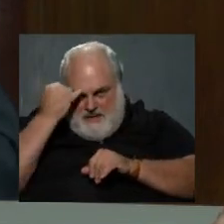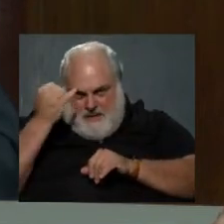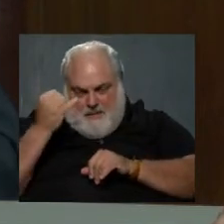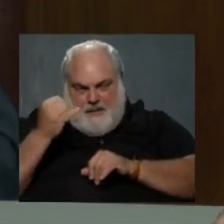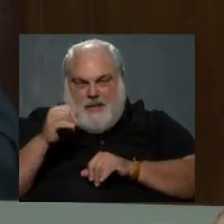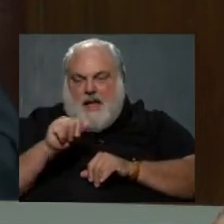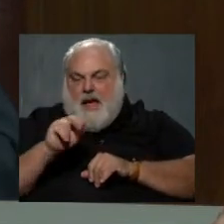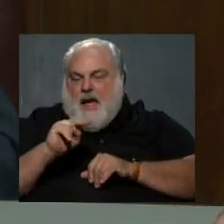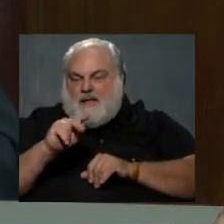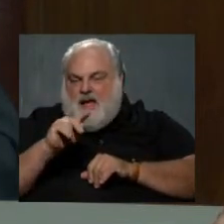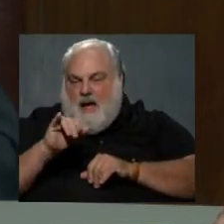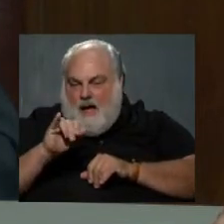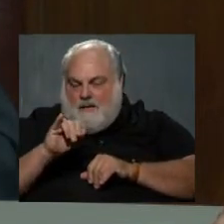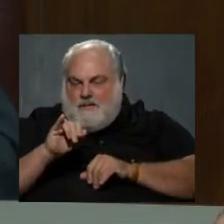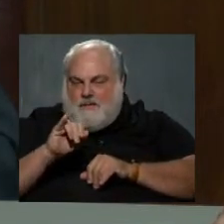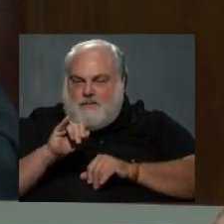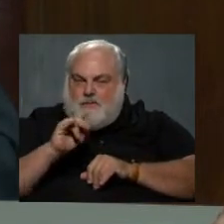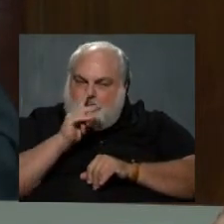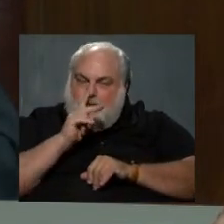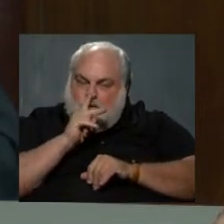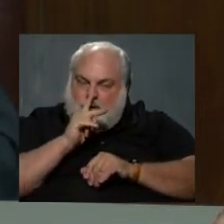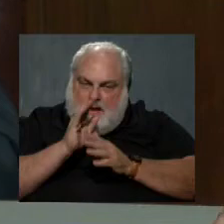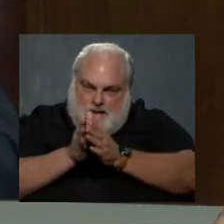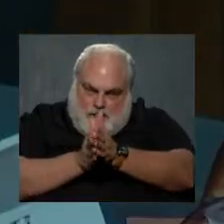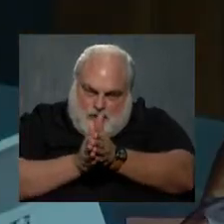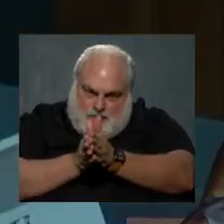our anti-smoking initiatives that we're pursuing.